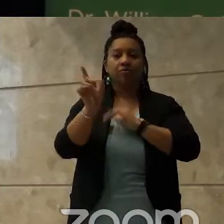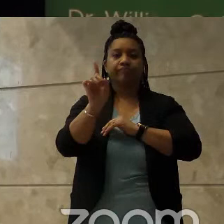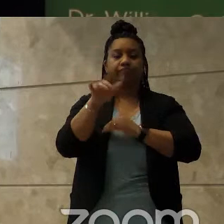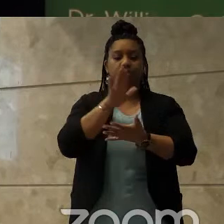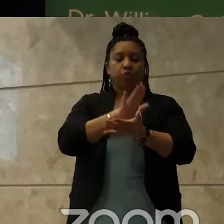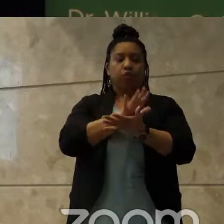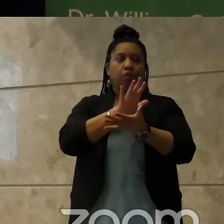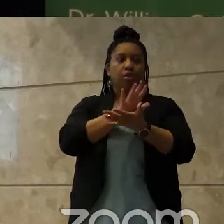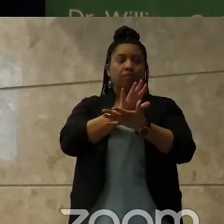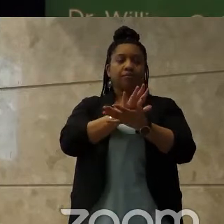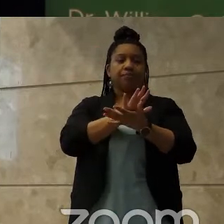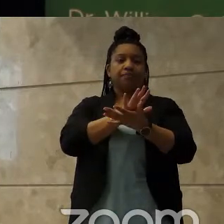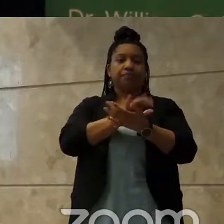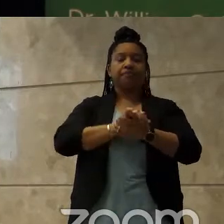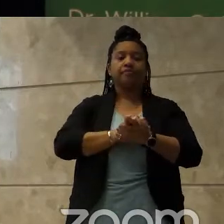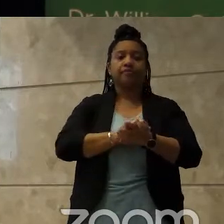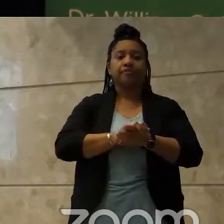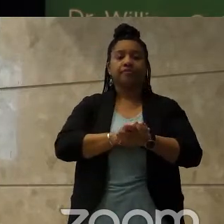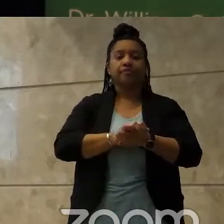schools.